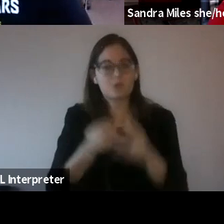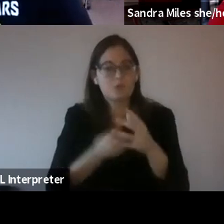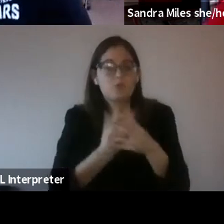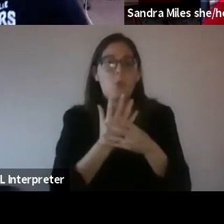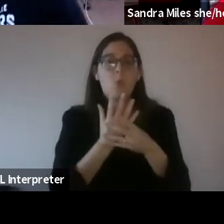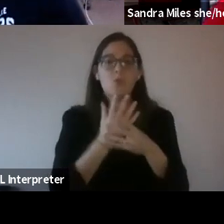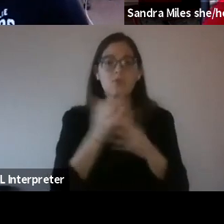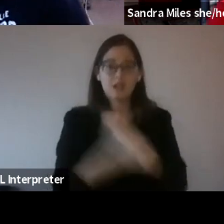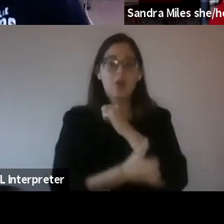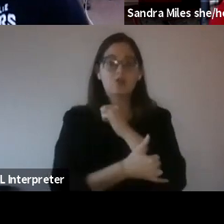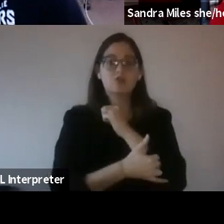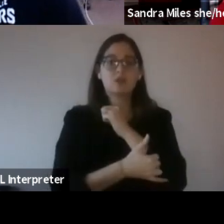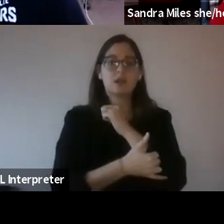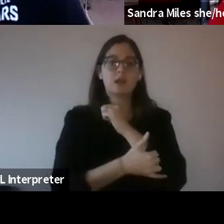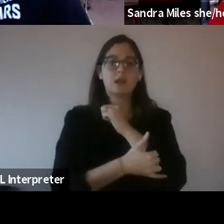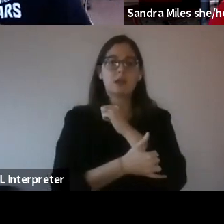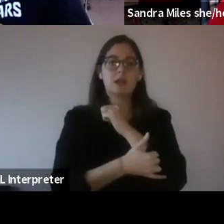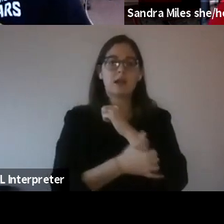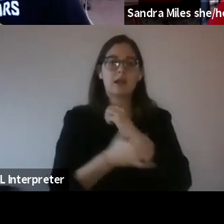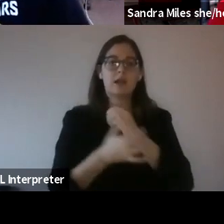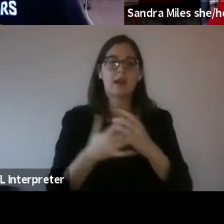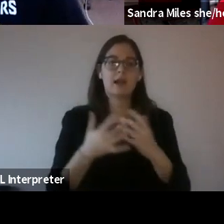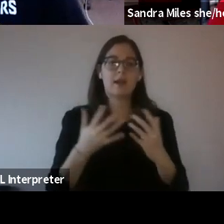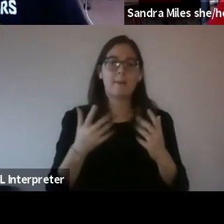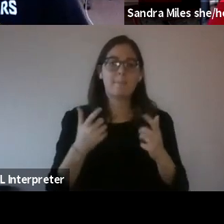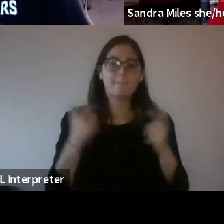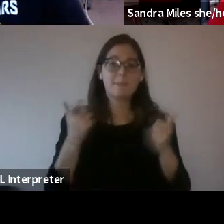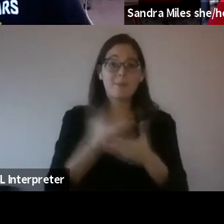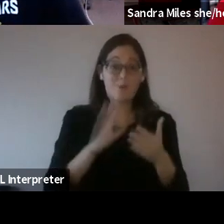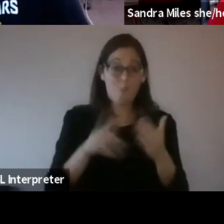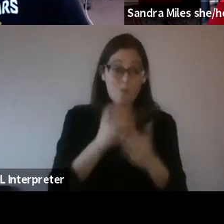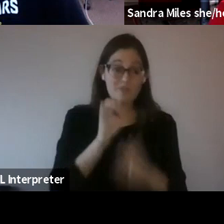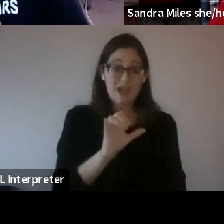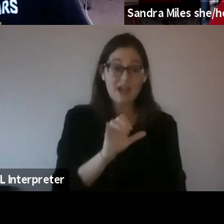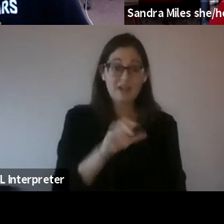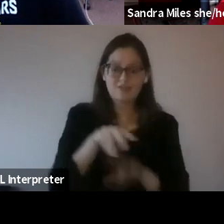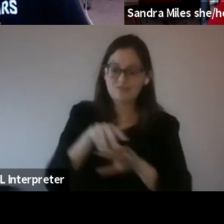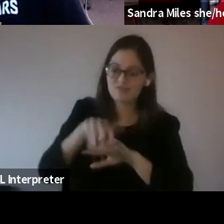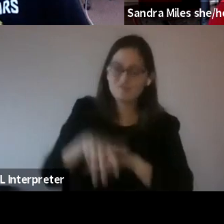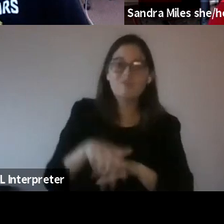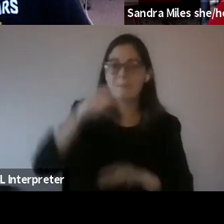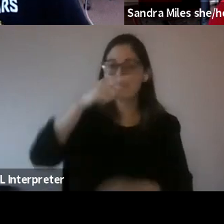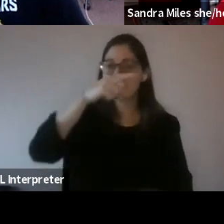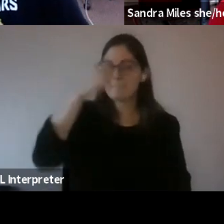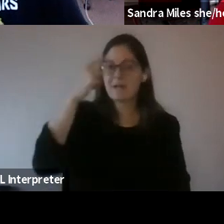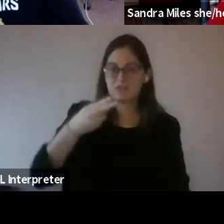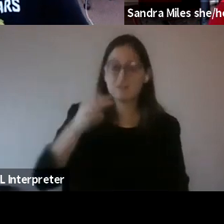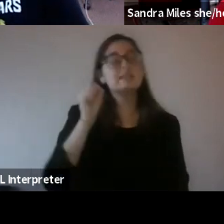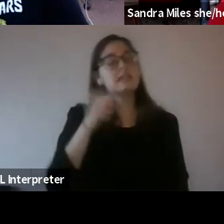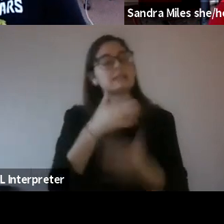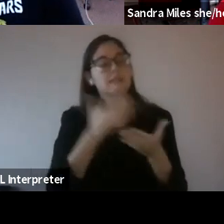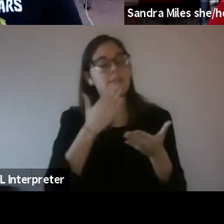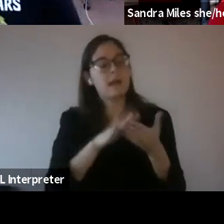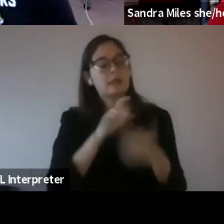country and the prosperity of this country, a big part of all of that is rooted in Black history. Yes, there are some bad